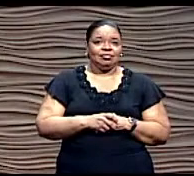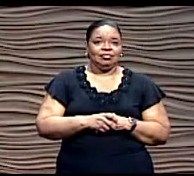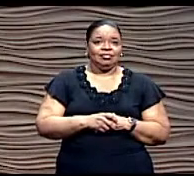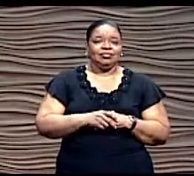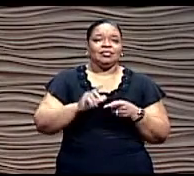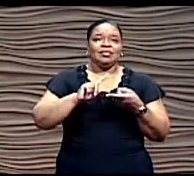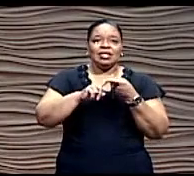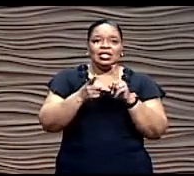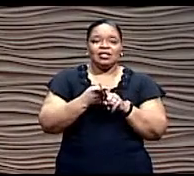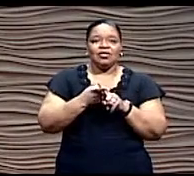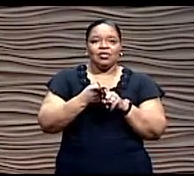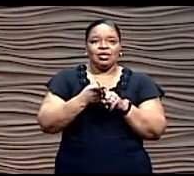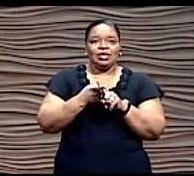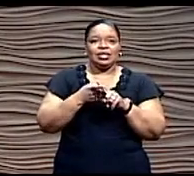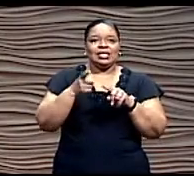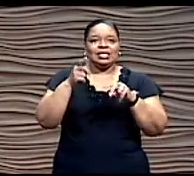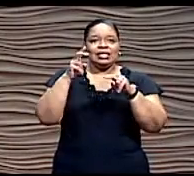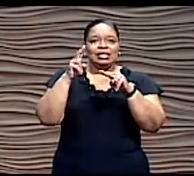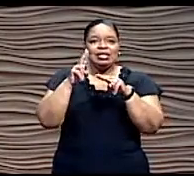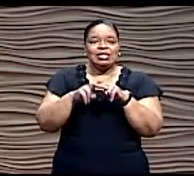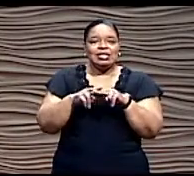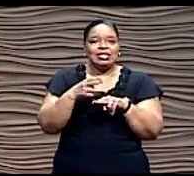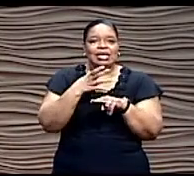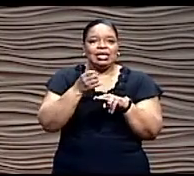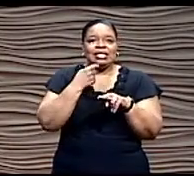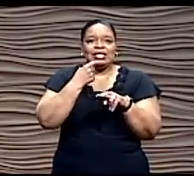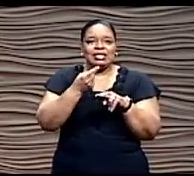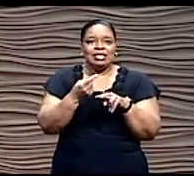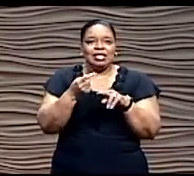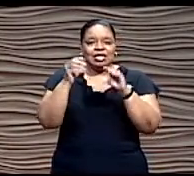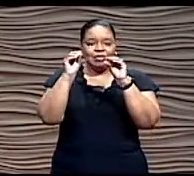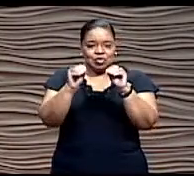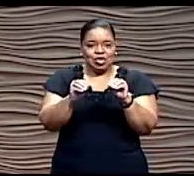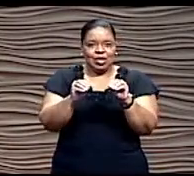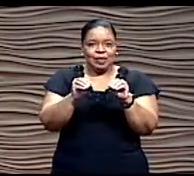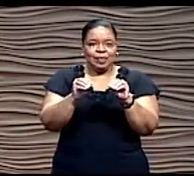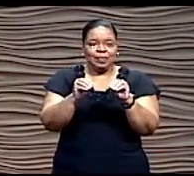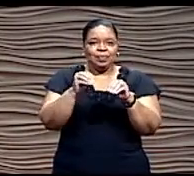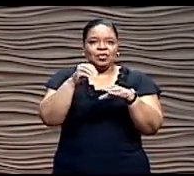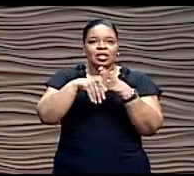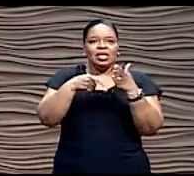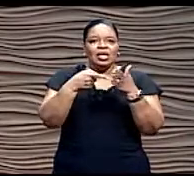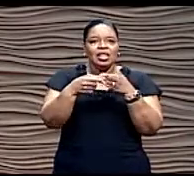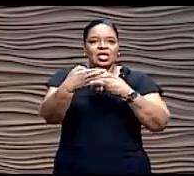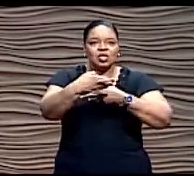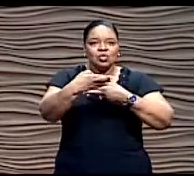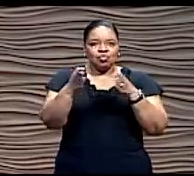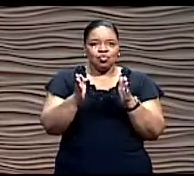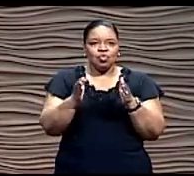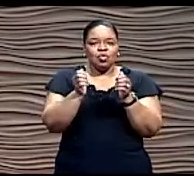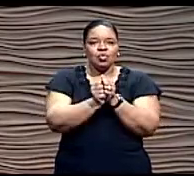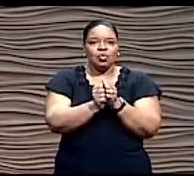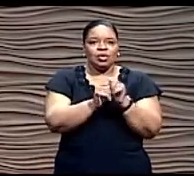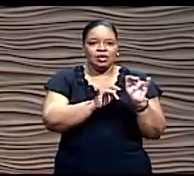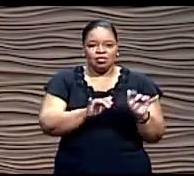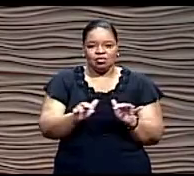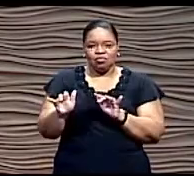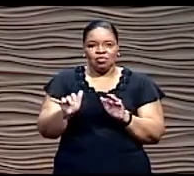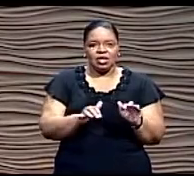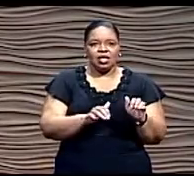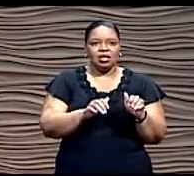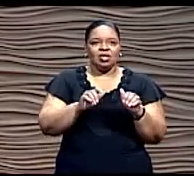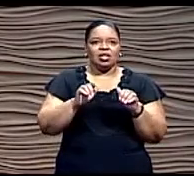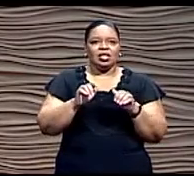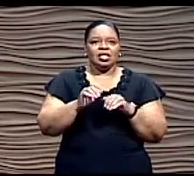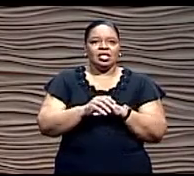His friend sat him, one of the professors, Dr. Fry, put him in this little room with a piano, and he just began to